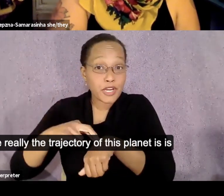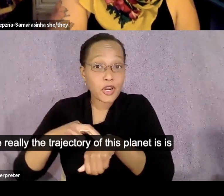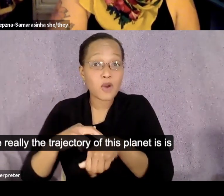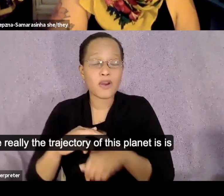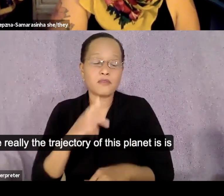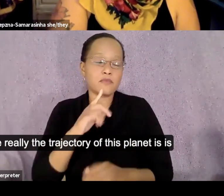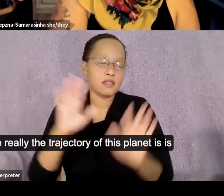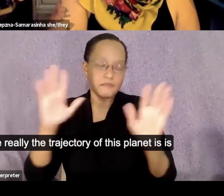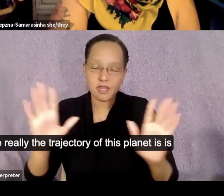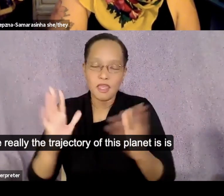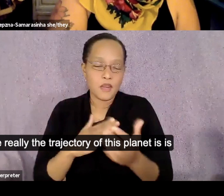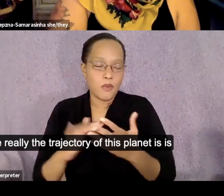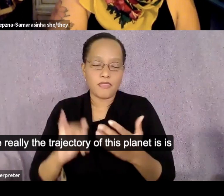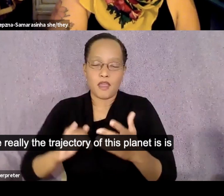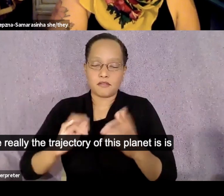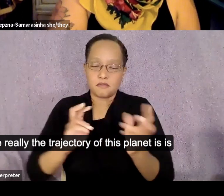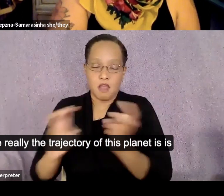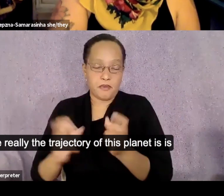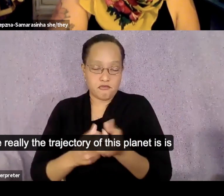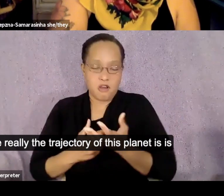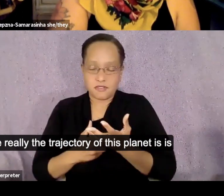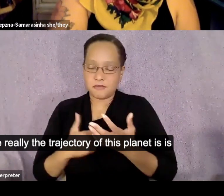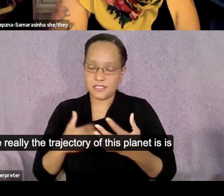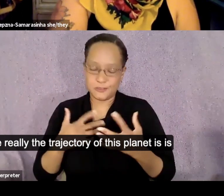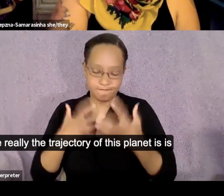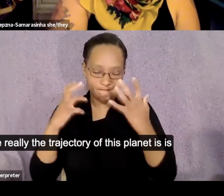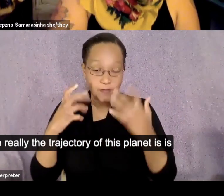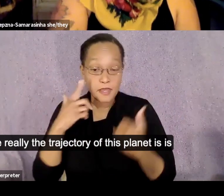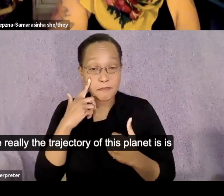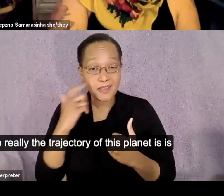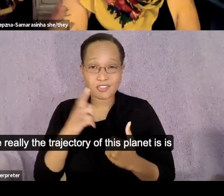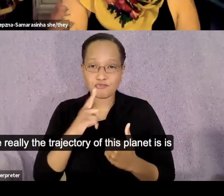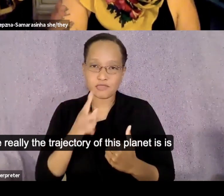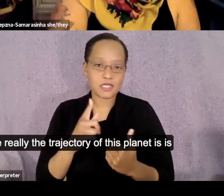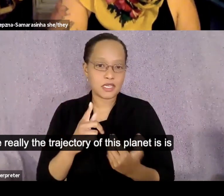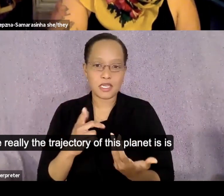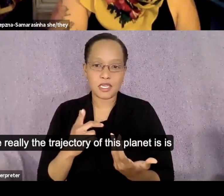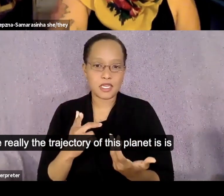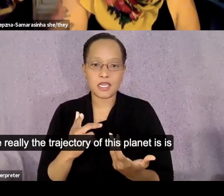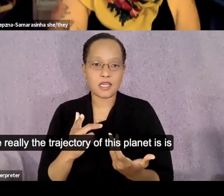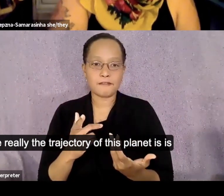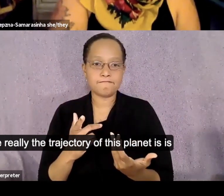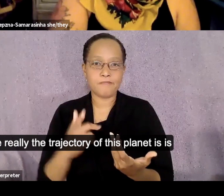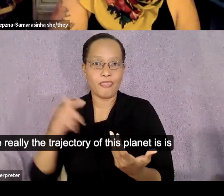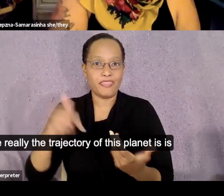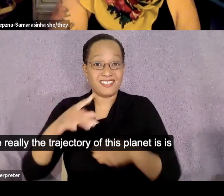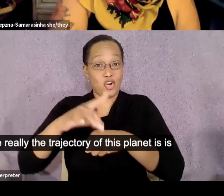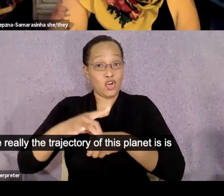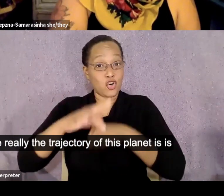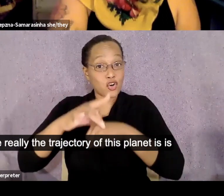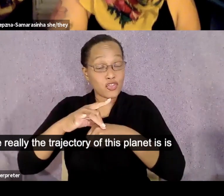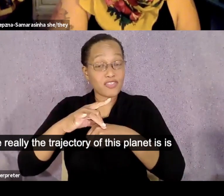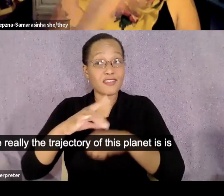out, because clearly the trajectory of this planet is